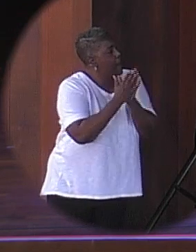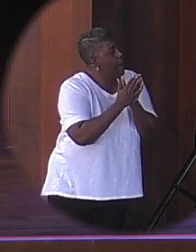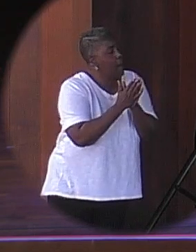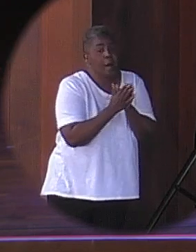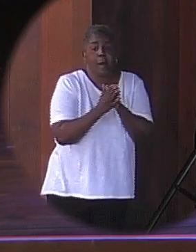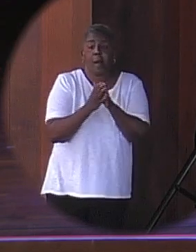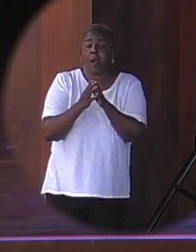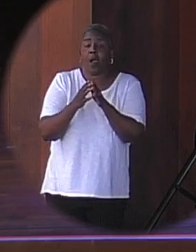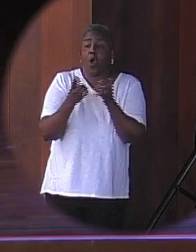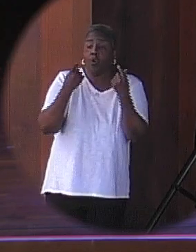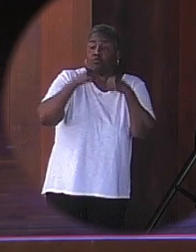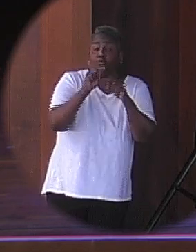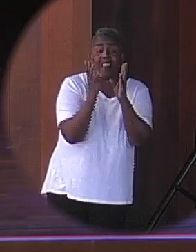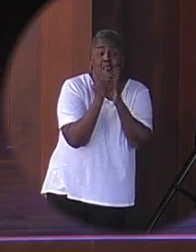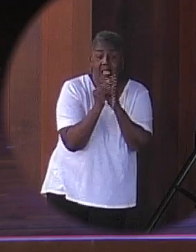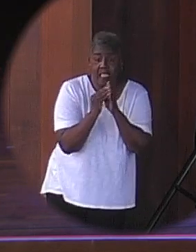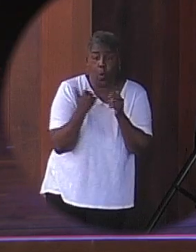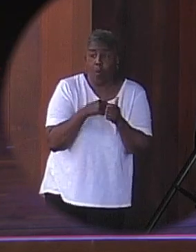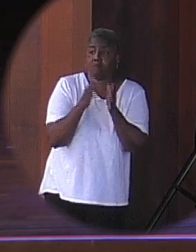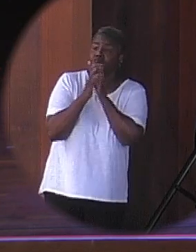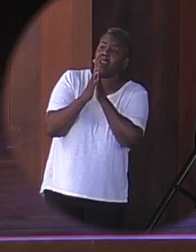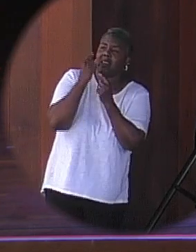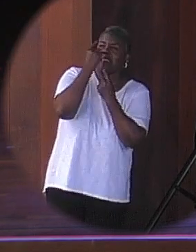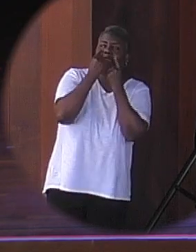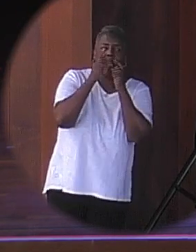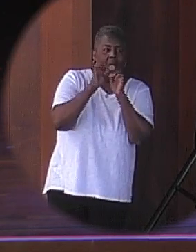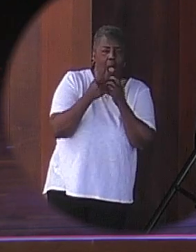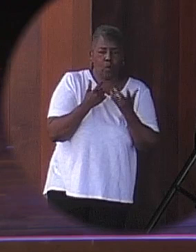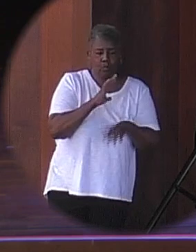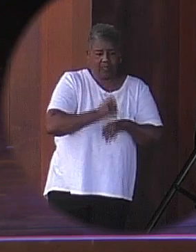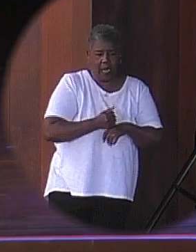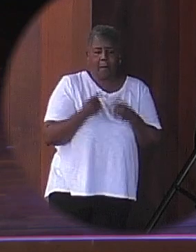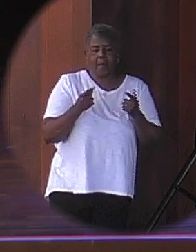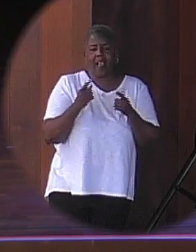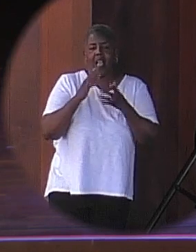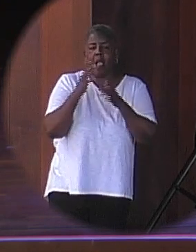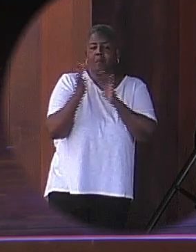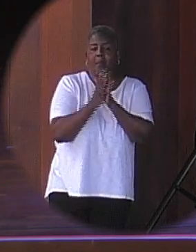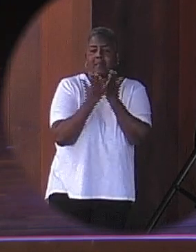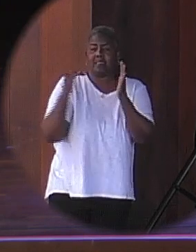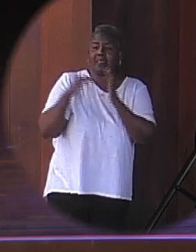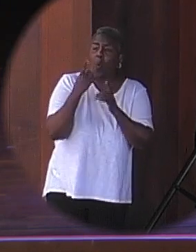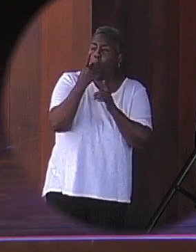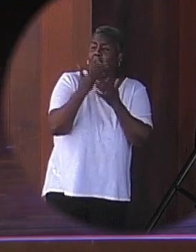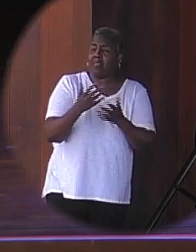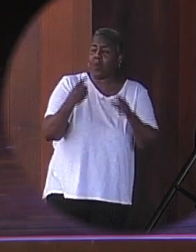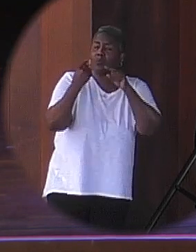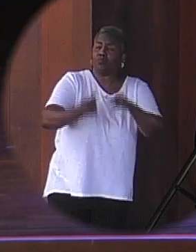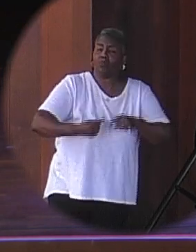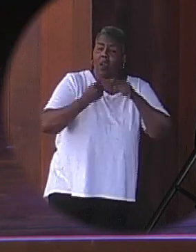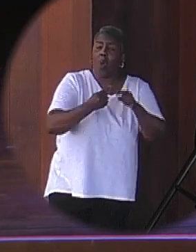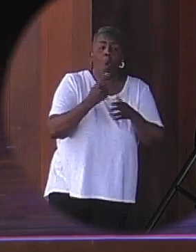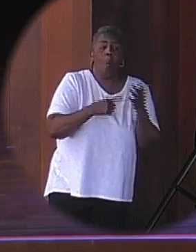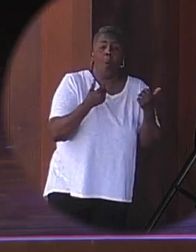In our production meetings, as we were prayerfully considering how to do Verses, one of the things we struggle with is, what game